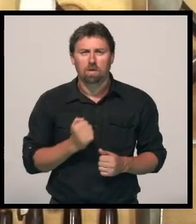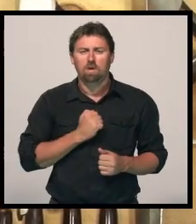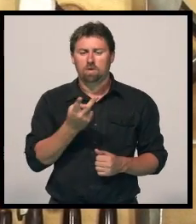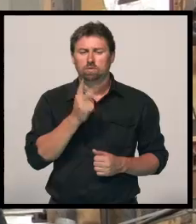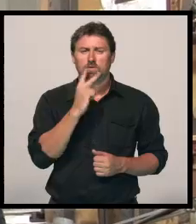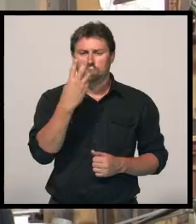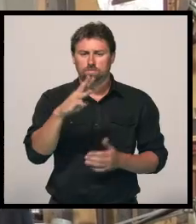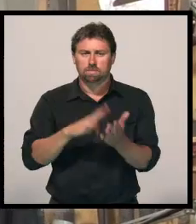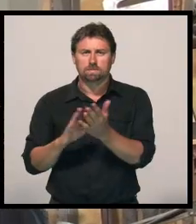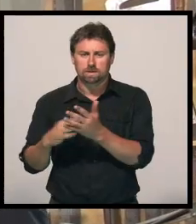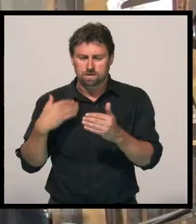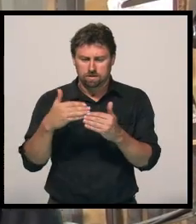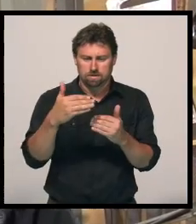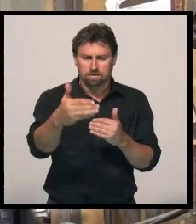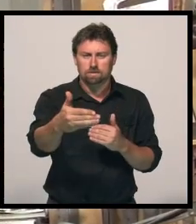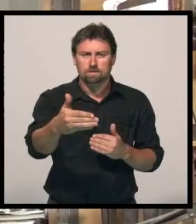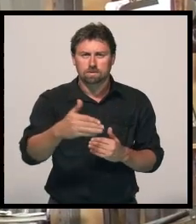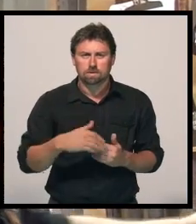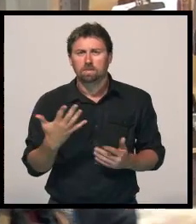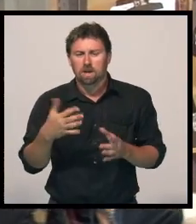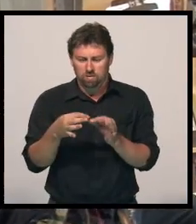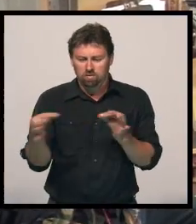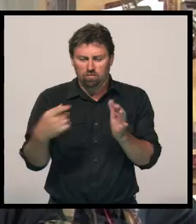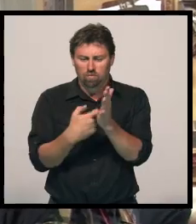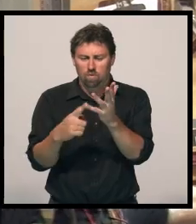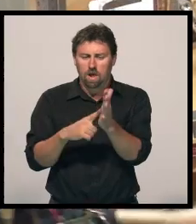230 mil. So what you do is get a ruler,